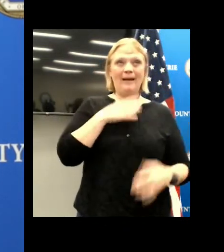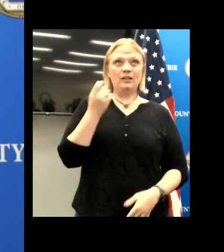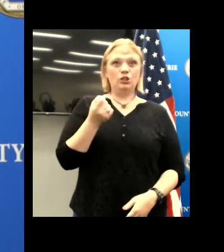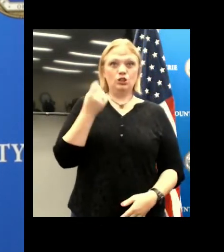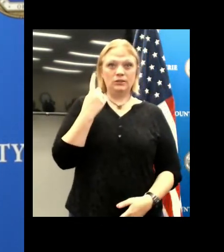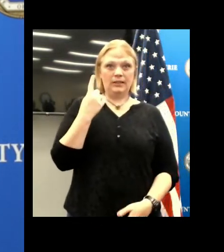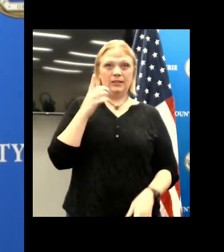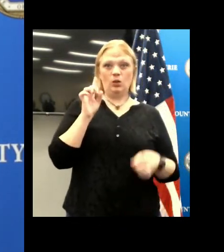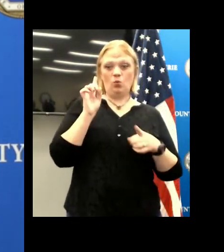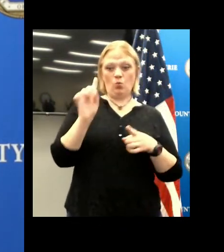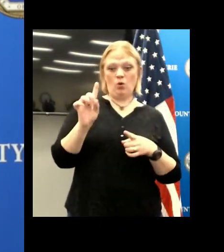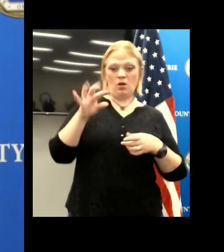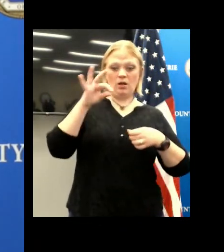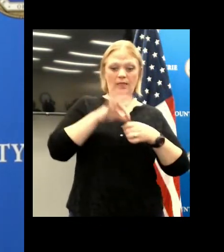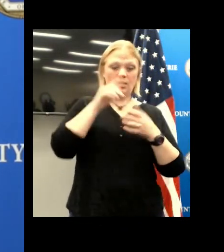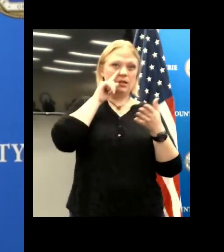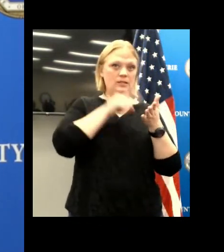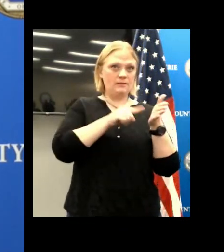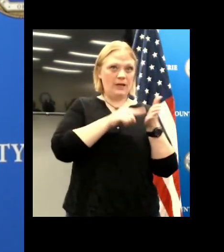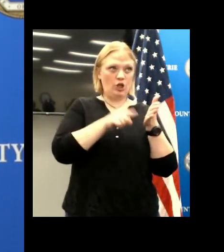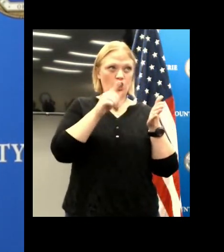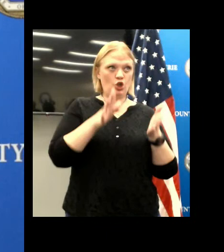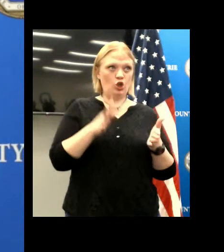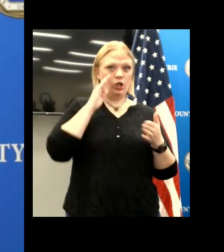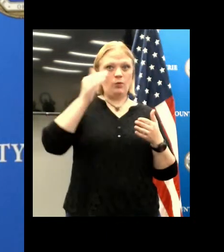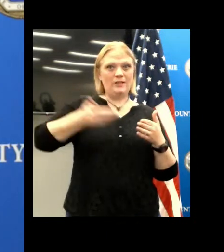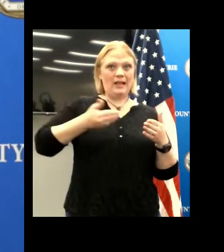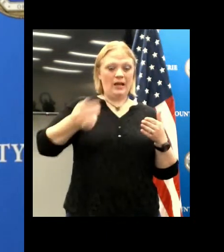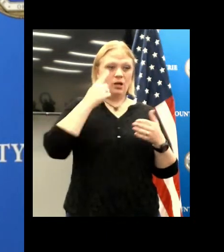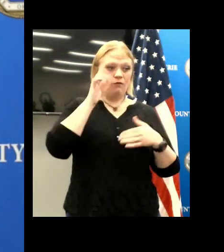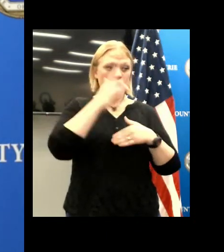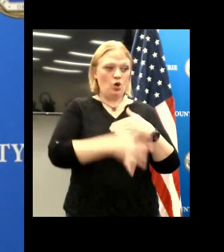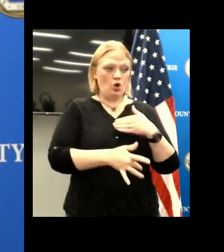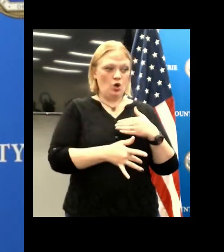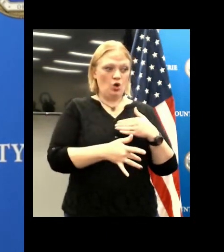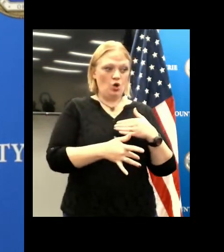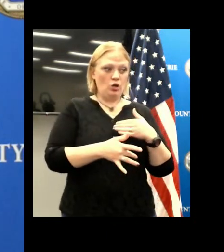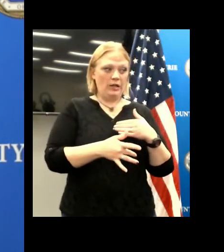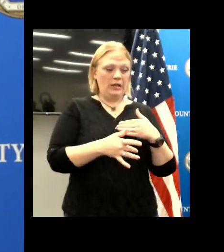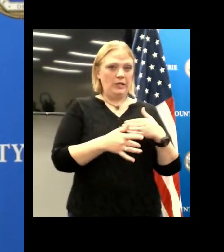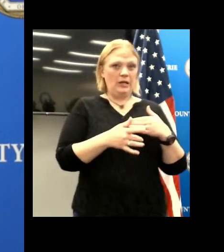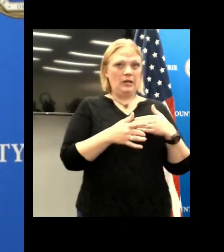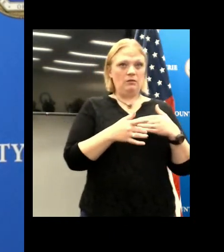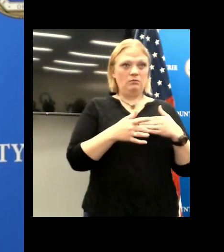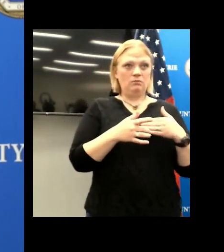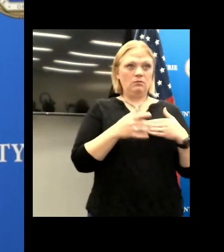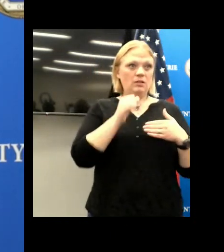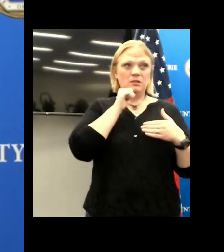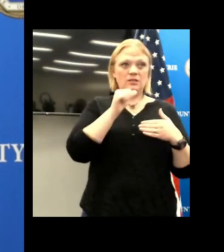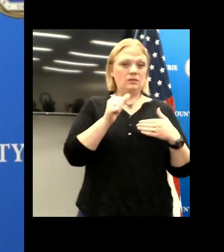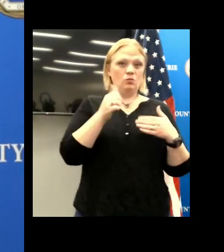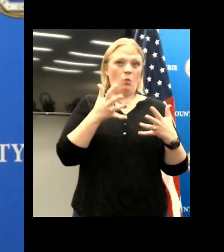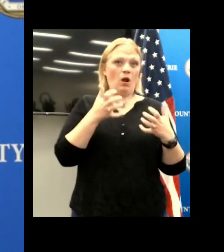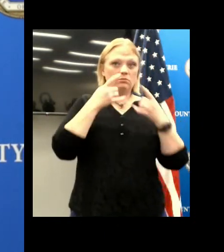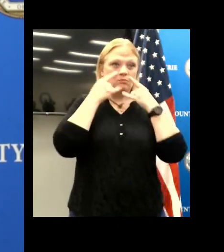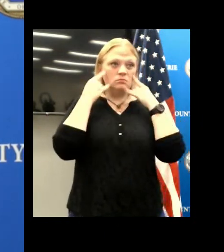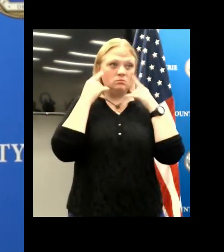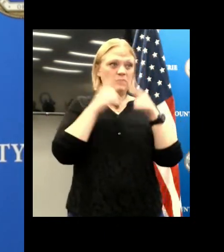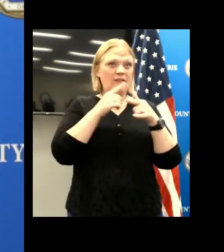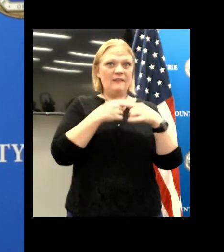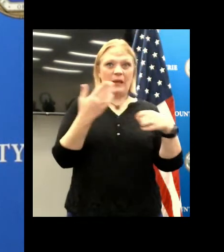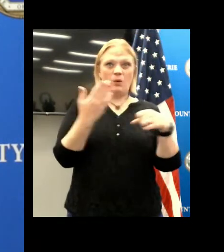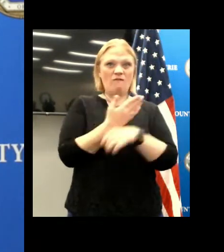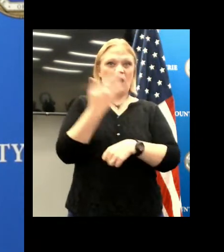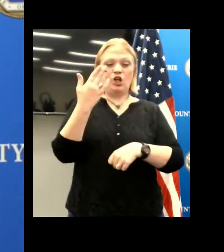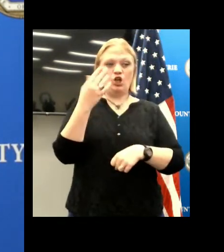there was one elections inspector that was hired for early voting that didn't want to wear a mask, and that person was fired by the Board of Elections on the spot. Not